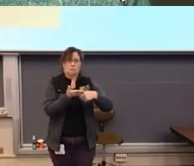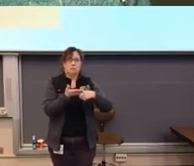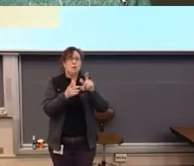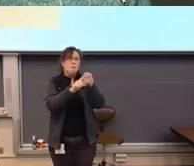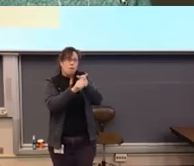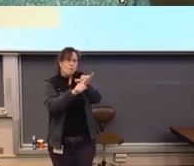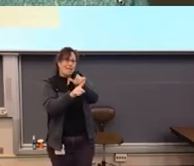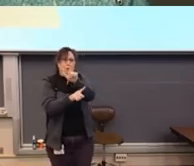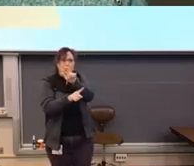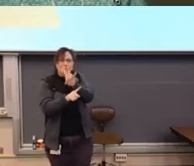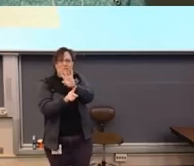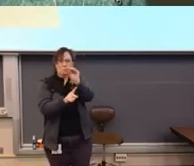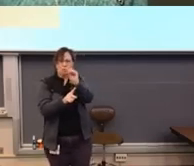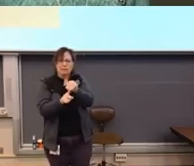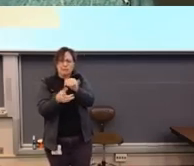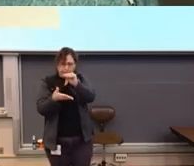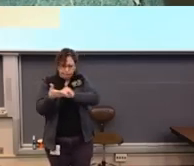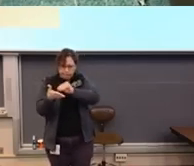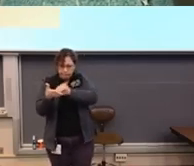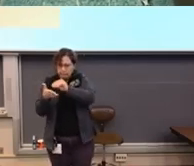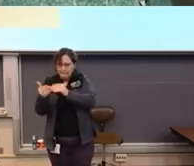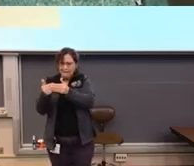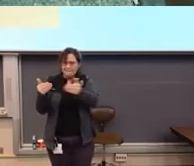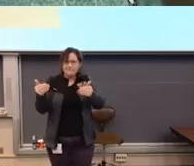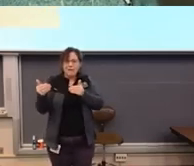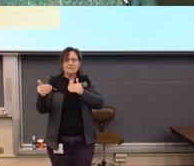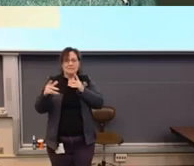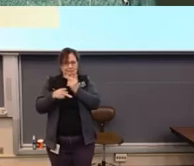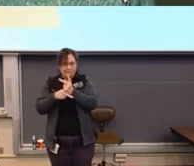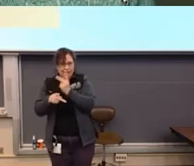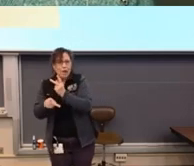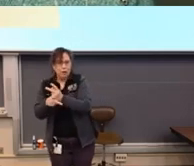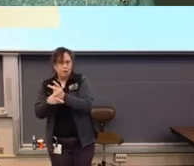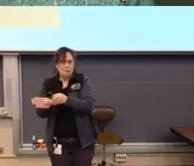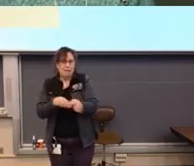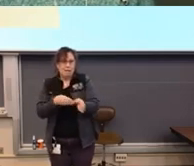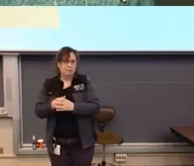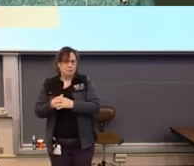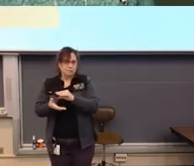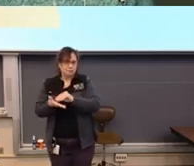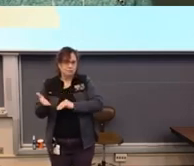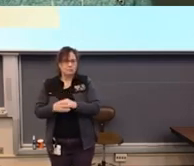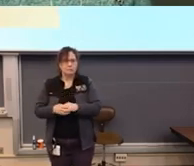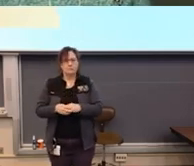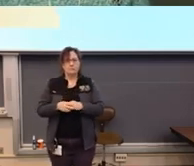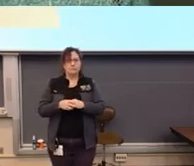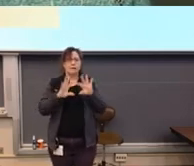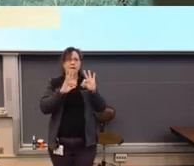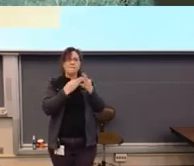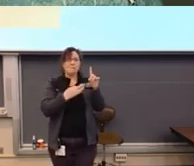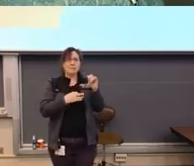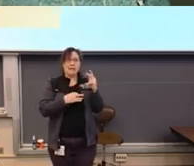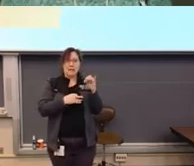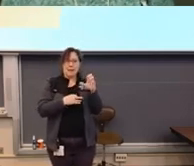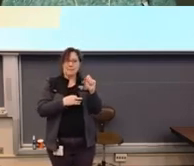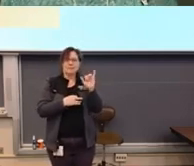planning documents. Family dynamics are related to whether or not those end-of-life discussions occur.